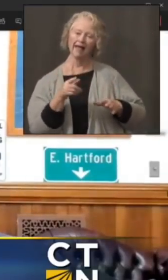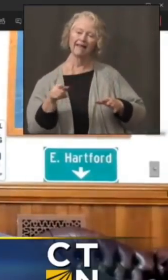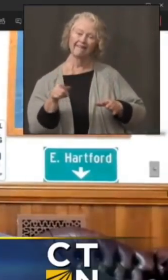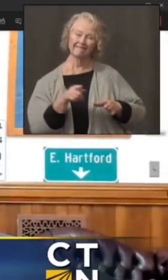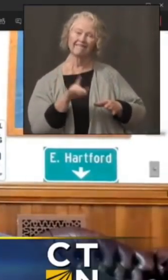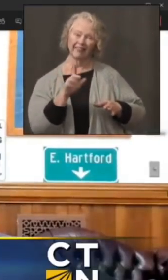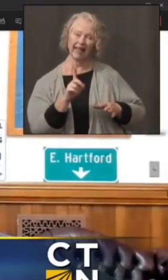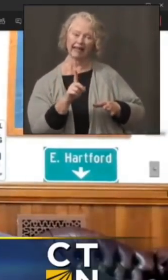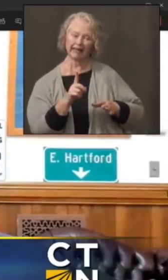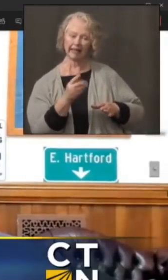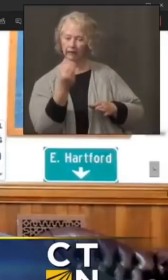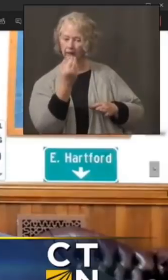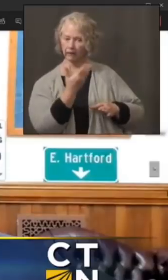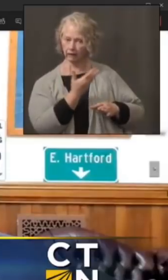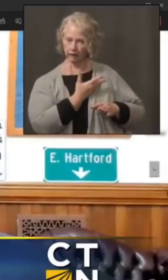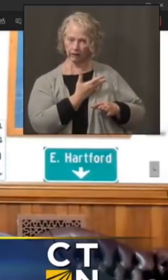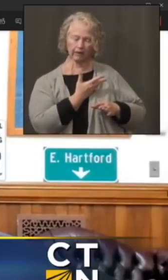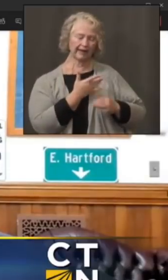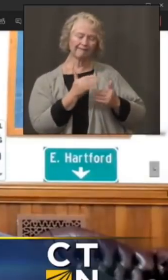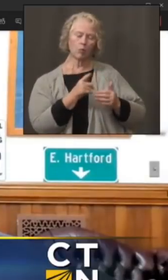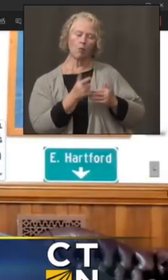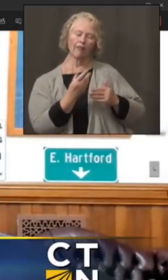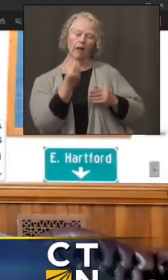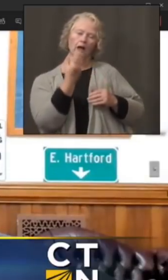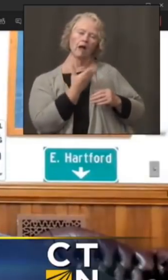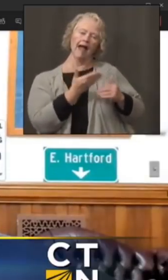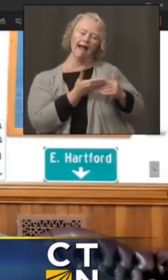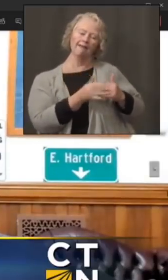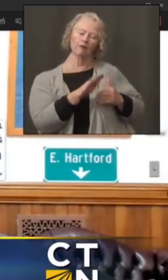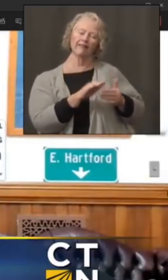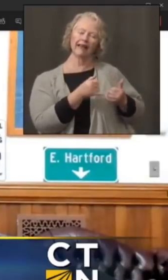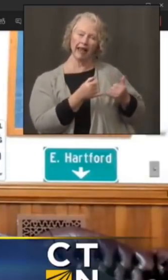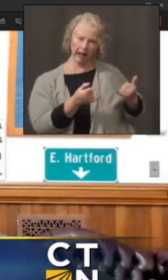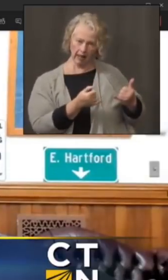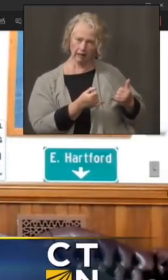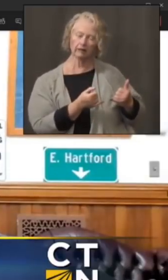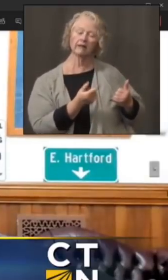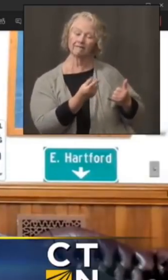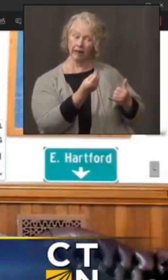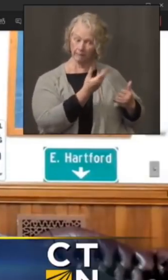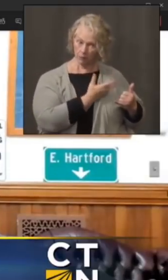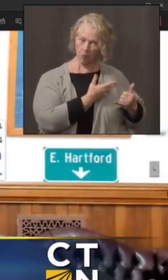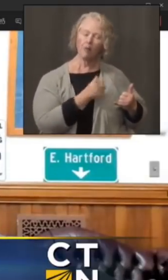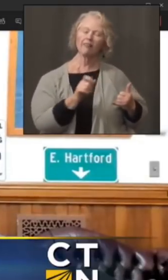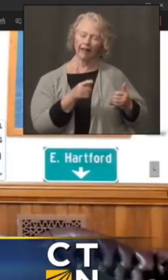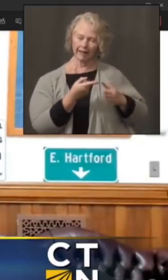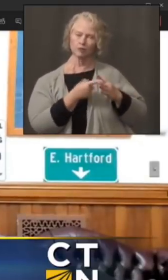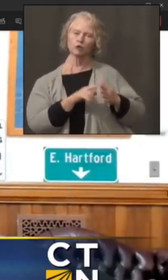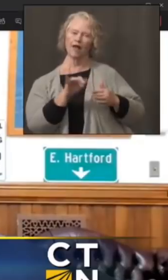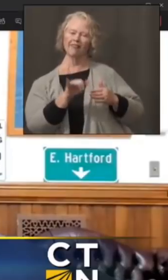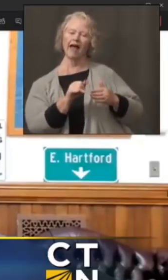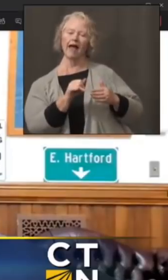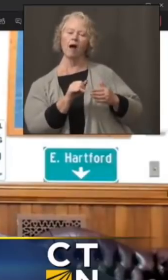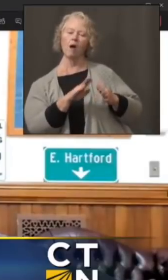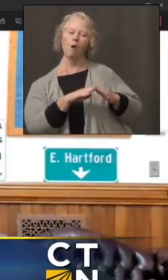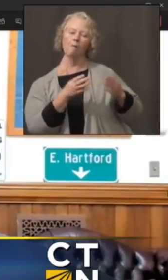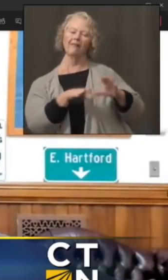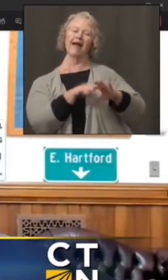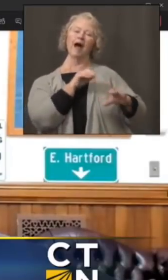provided a notice after the deadline to be able to provide that notice, and they'll be able to start that pre-processing on